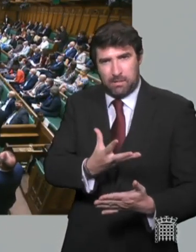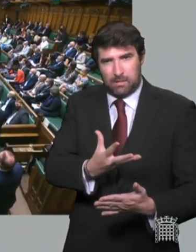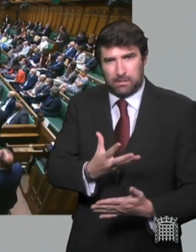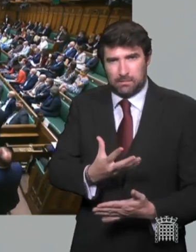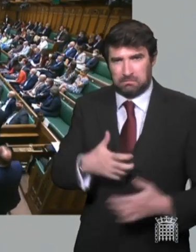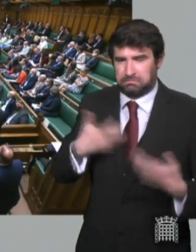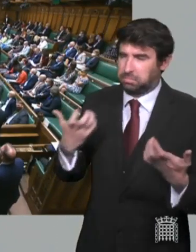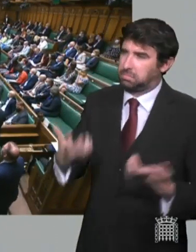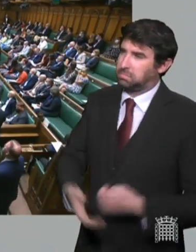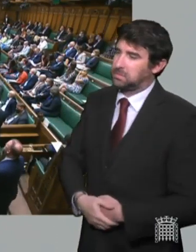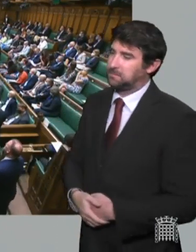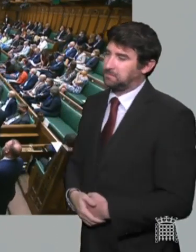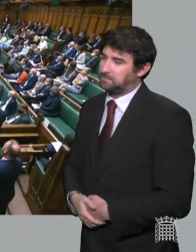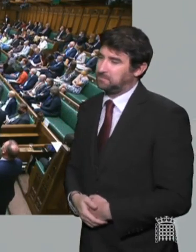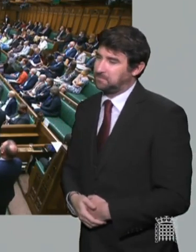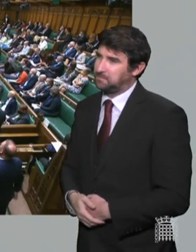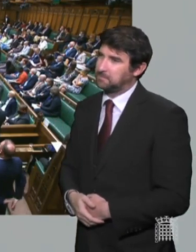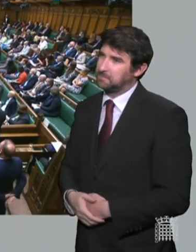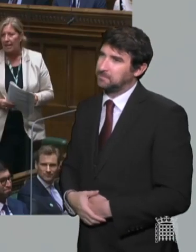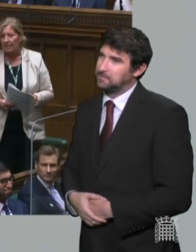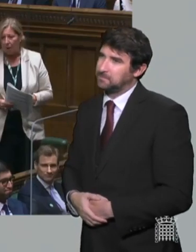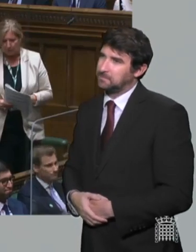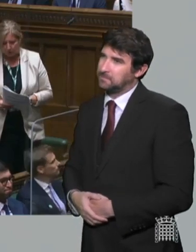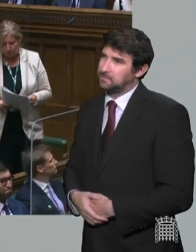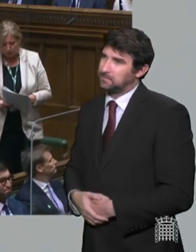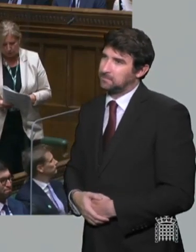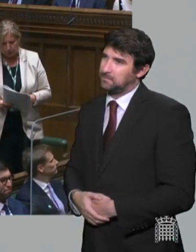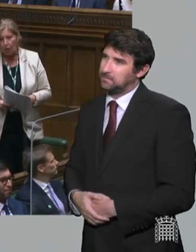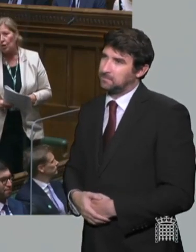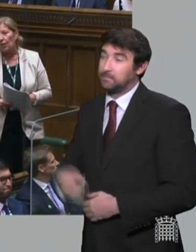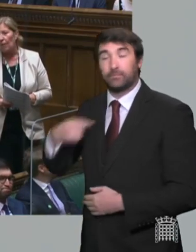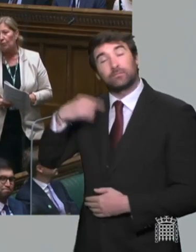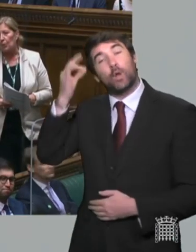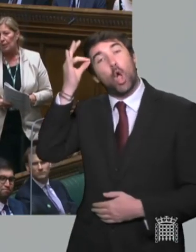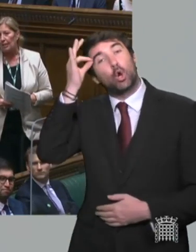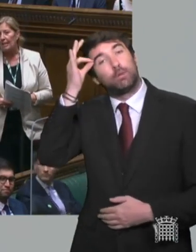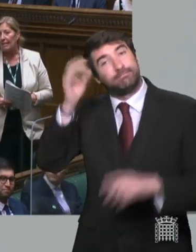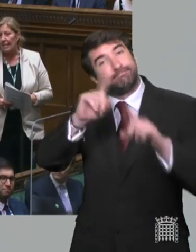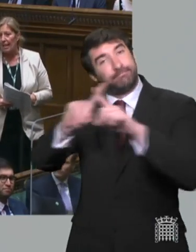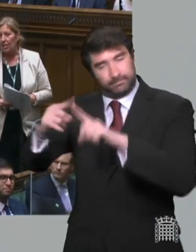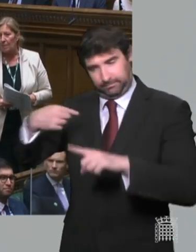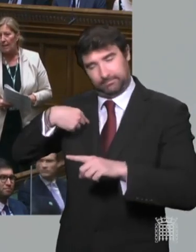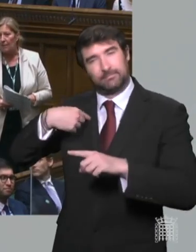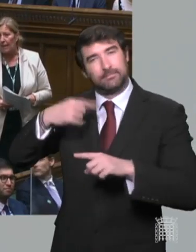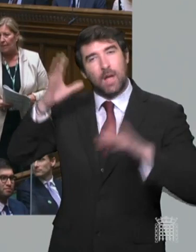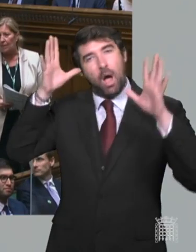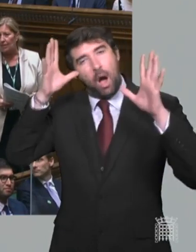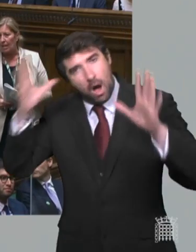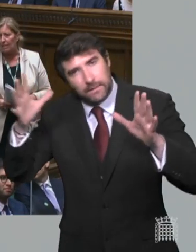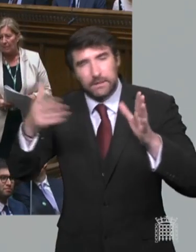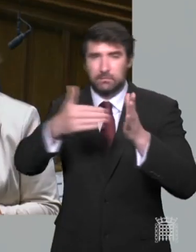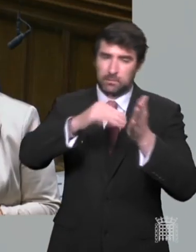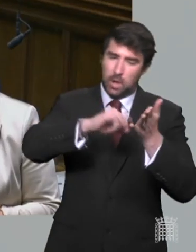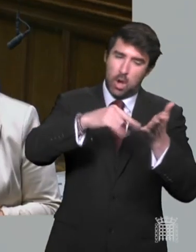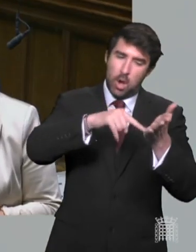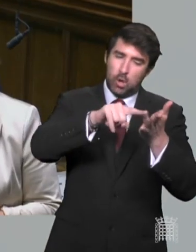honourable friend agree with me that our constituents, including mine in Hertford and Stortford, should come forward, see their GP if they have